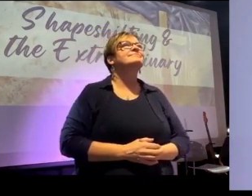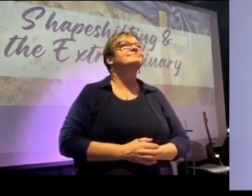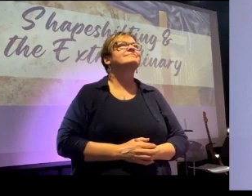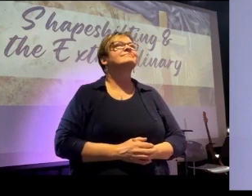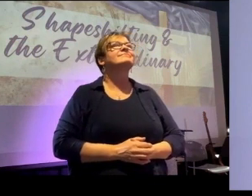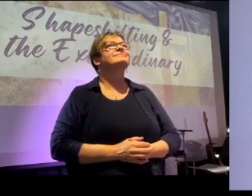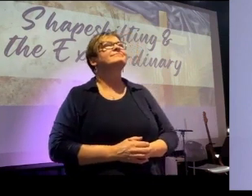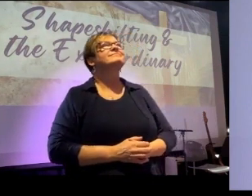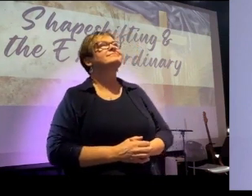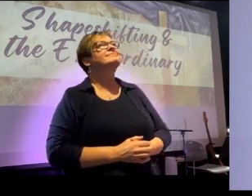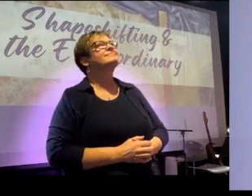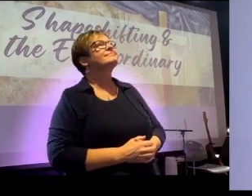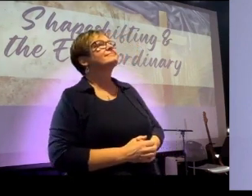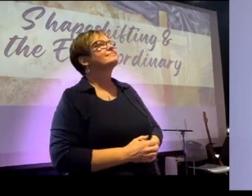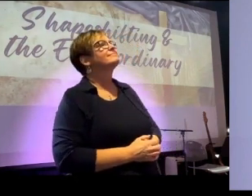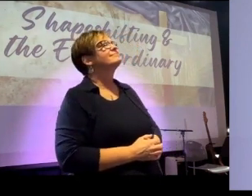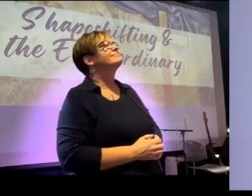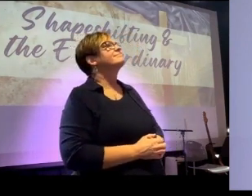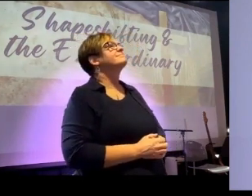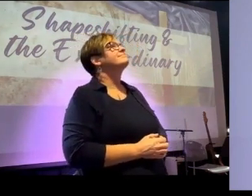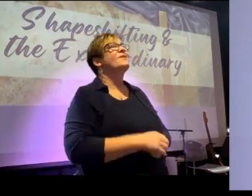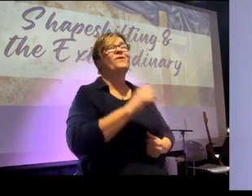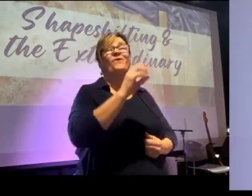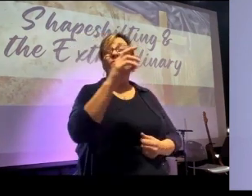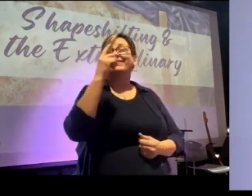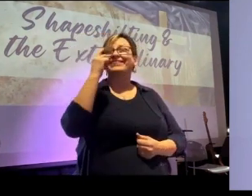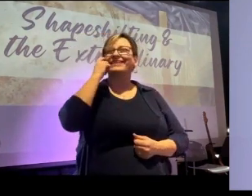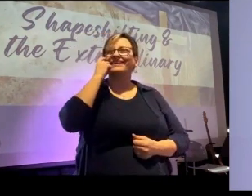Be you newborn baby,